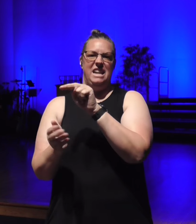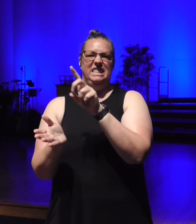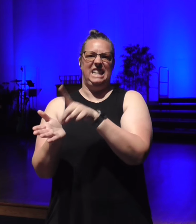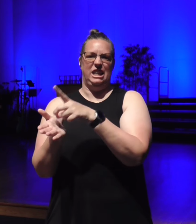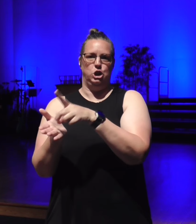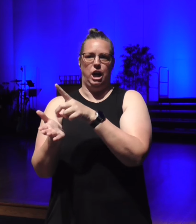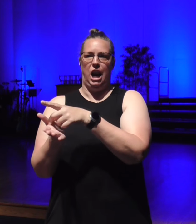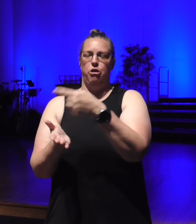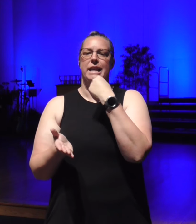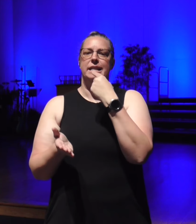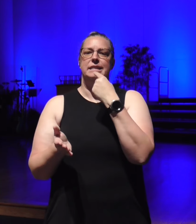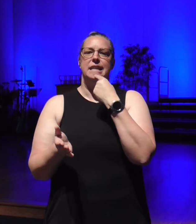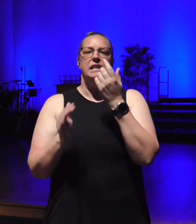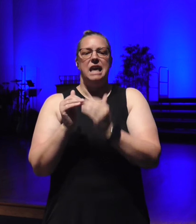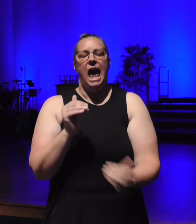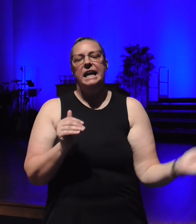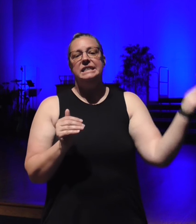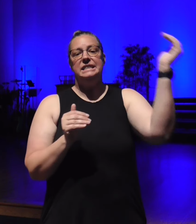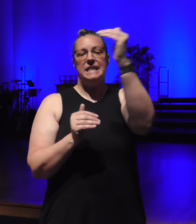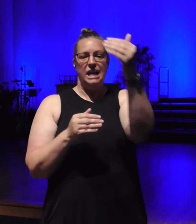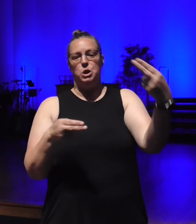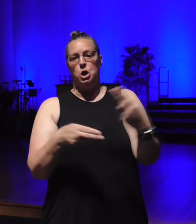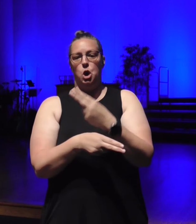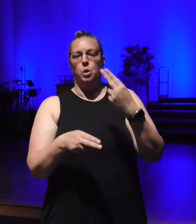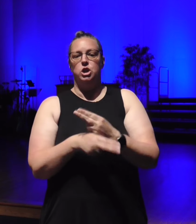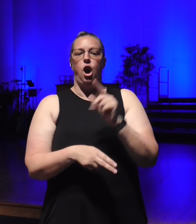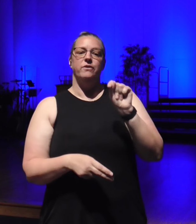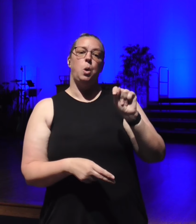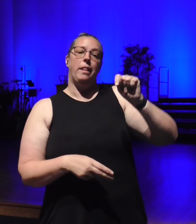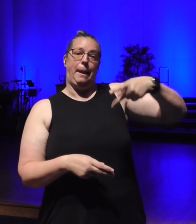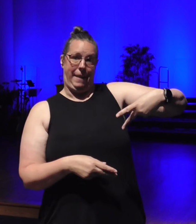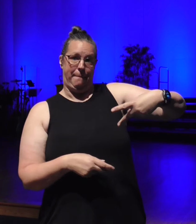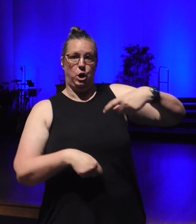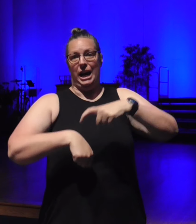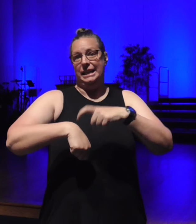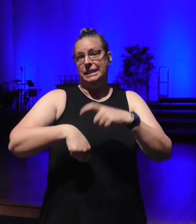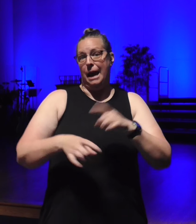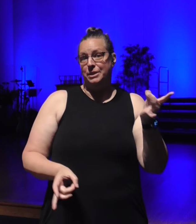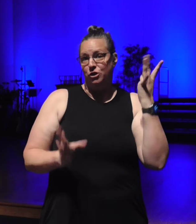definition: excess user of toilet paper in times of crisis.